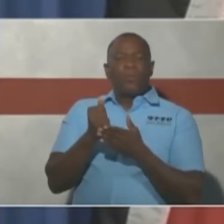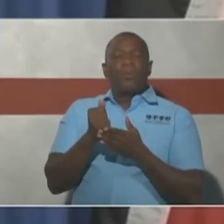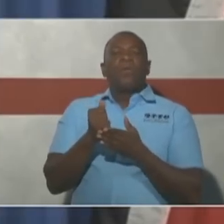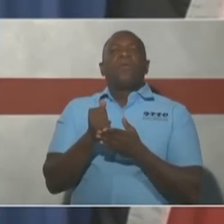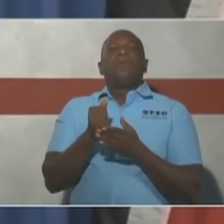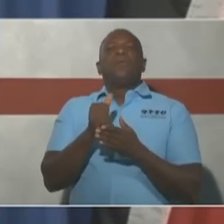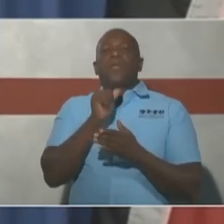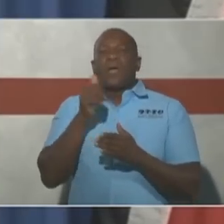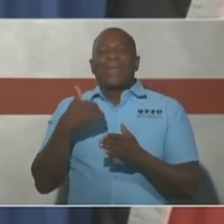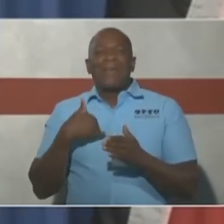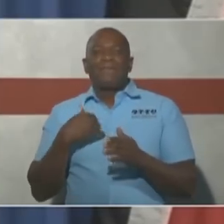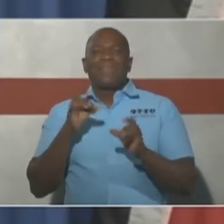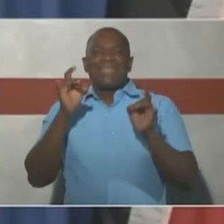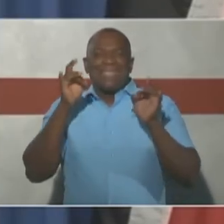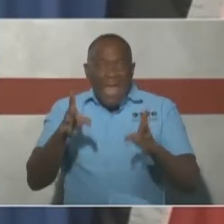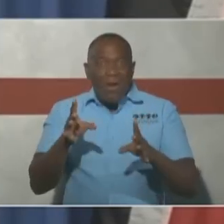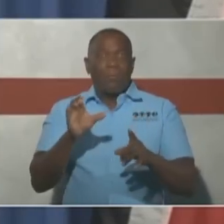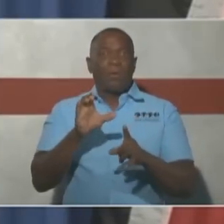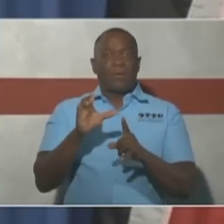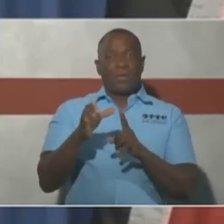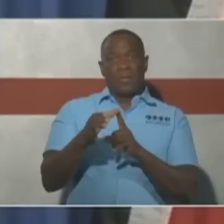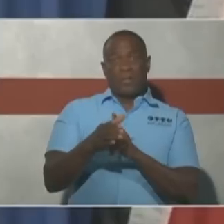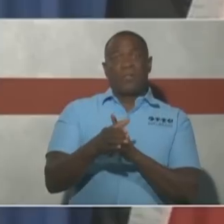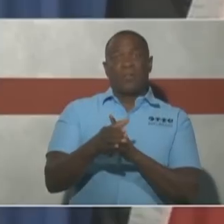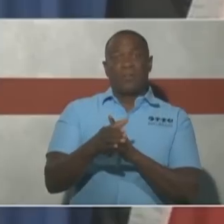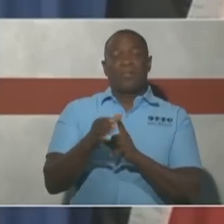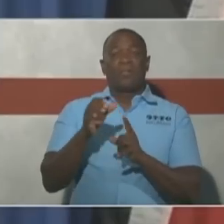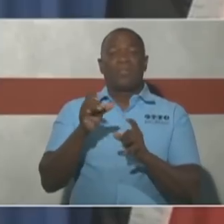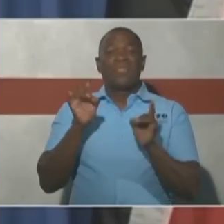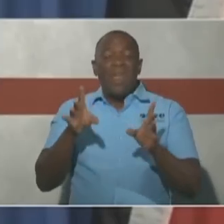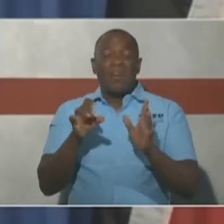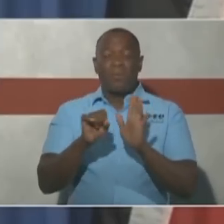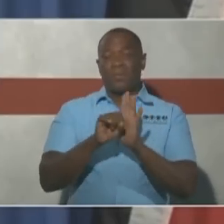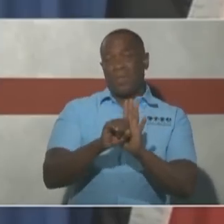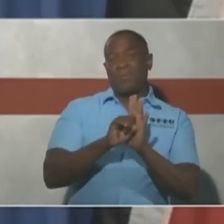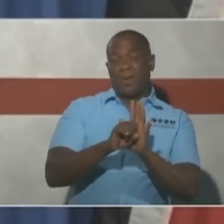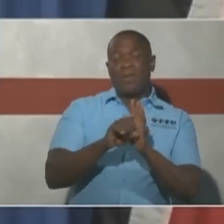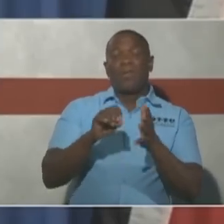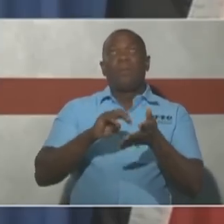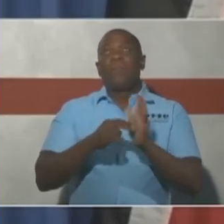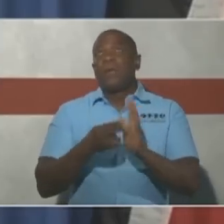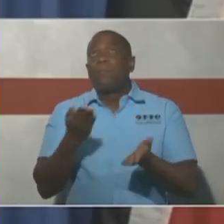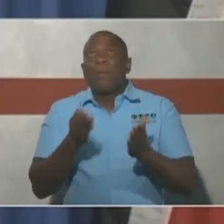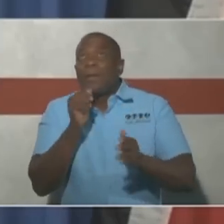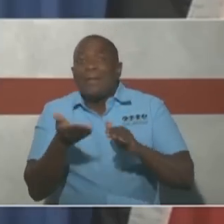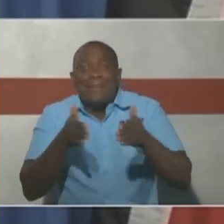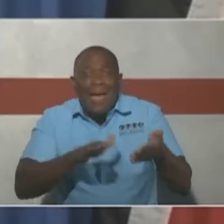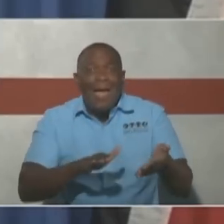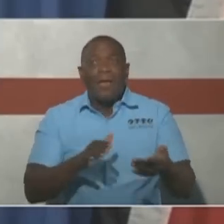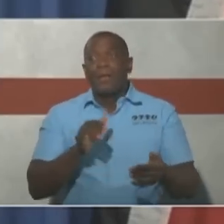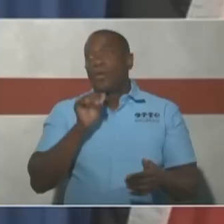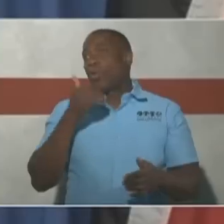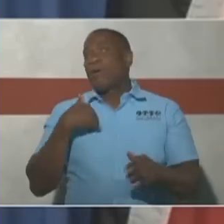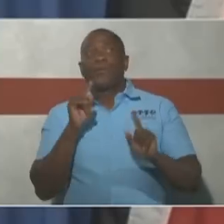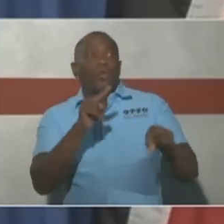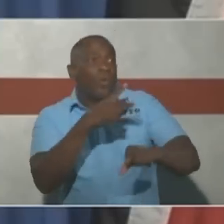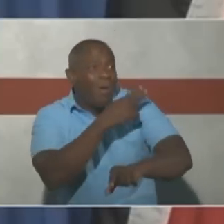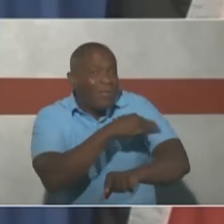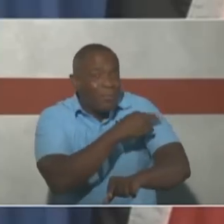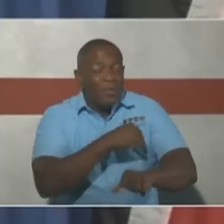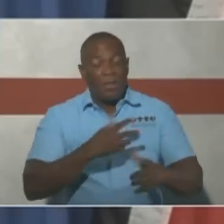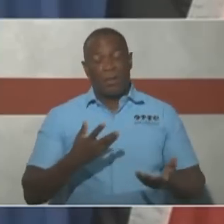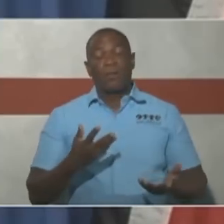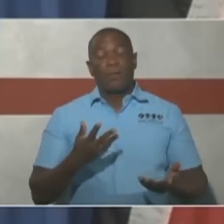facts that we cannot escape. And that is, as Professor Carrington has said, the role of the vaccine is